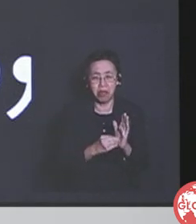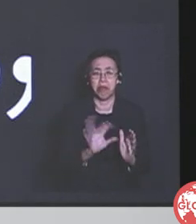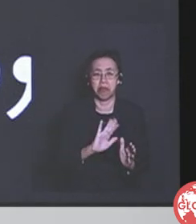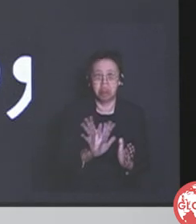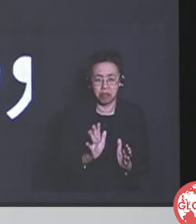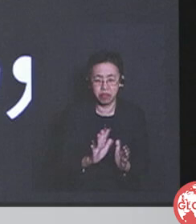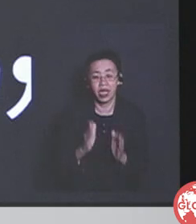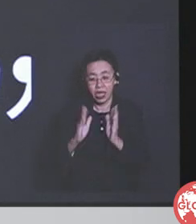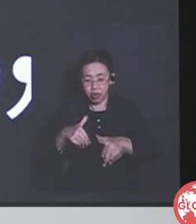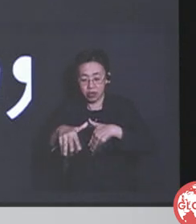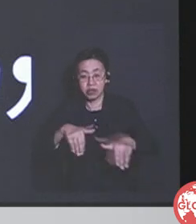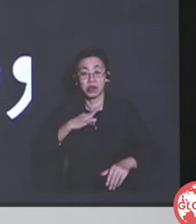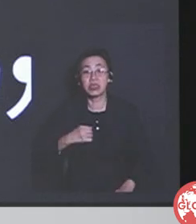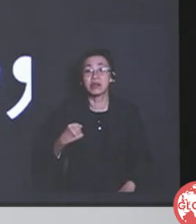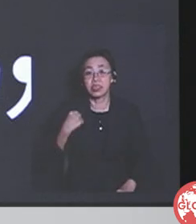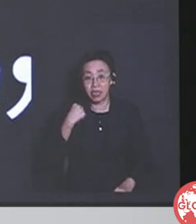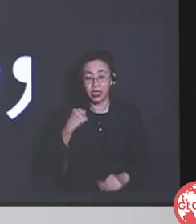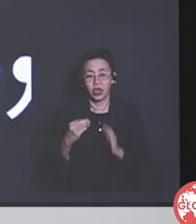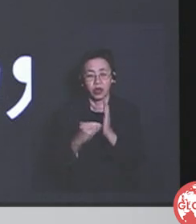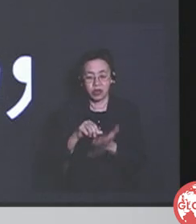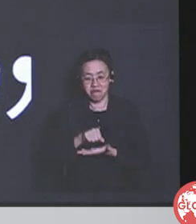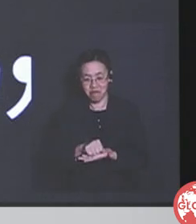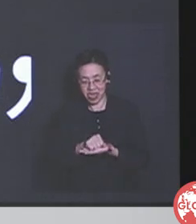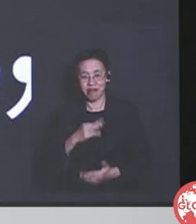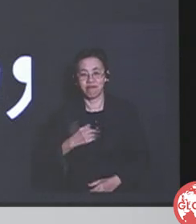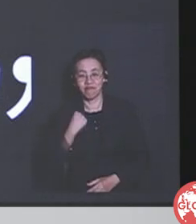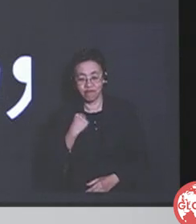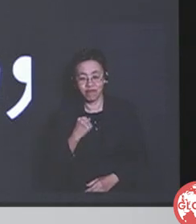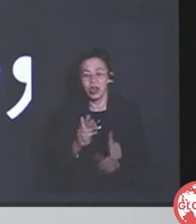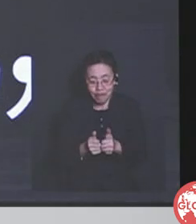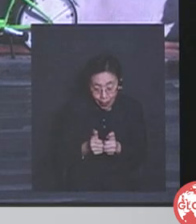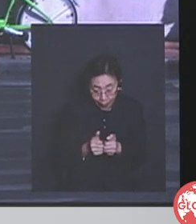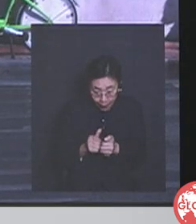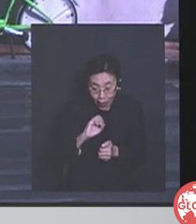to respond to them. So this is a very important task for us.